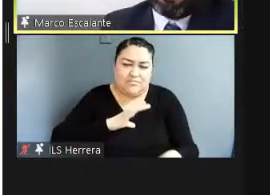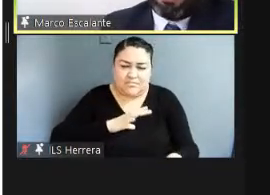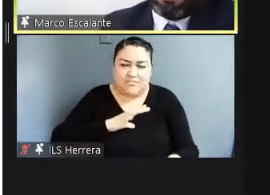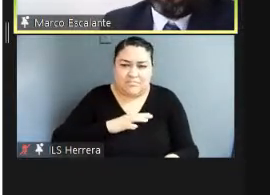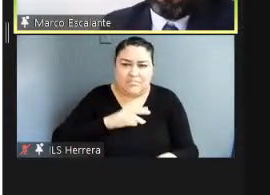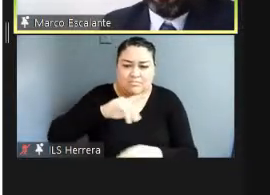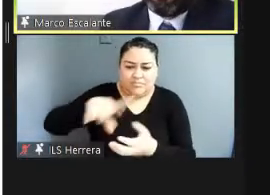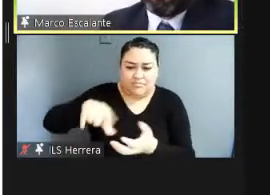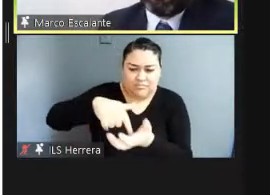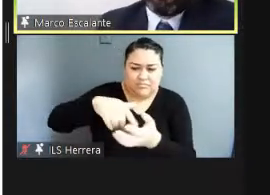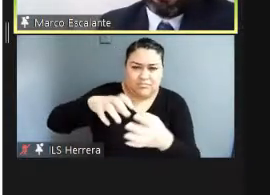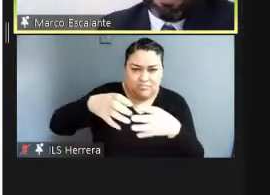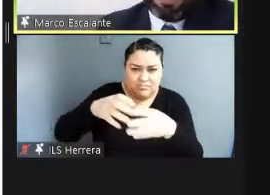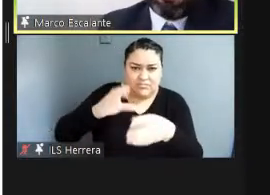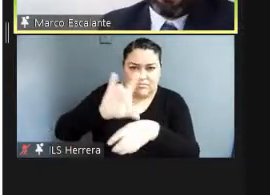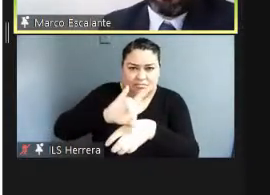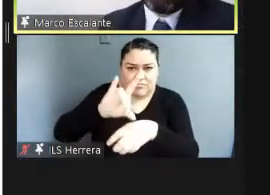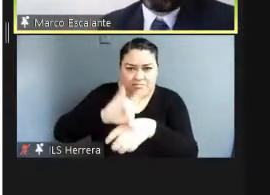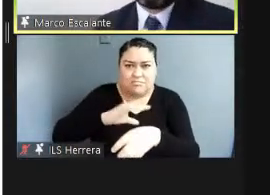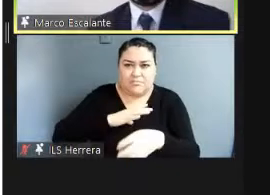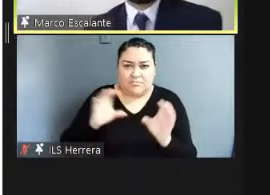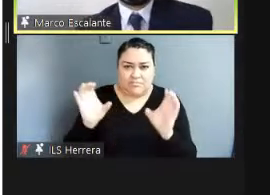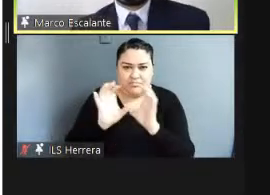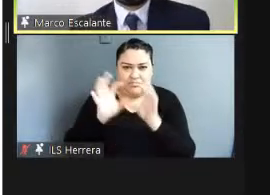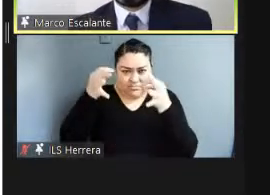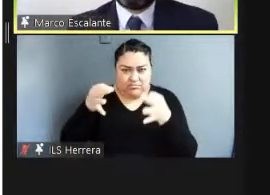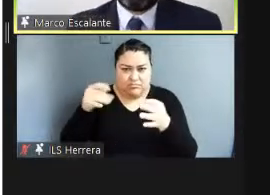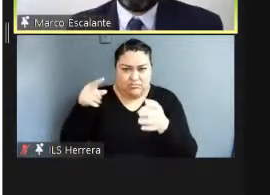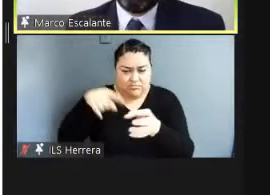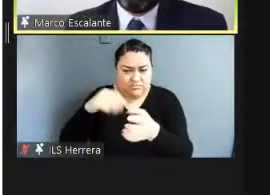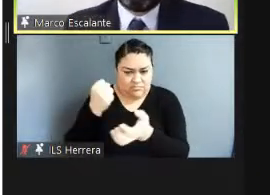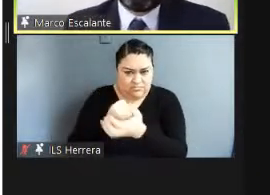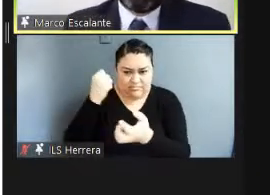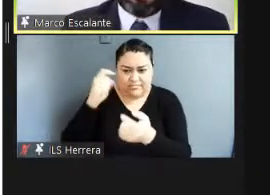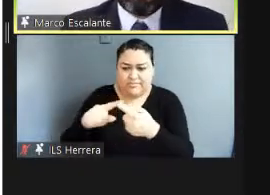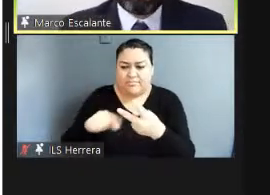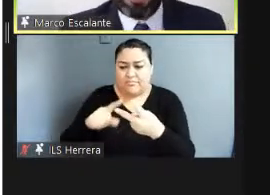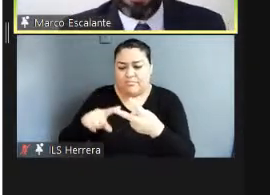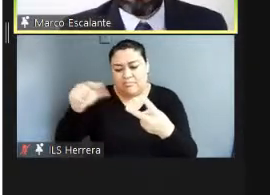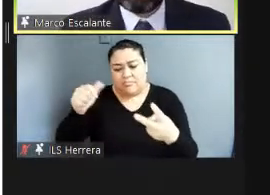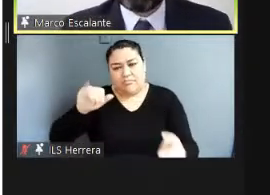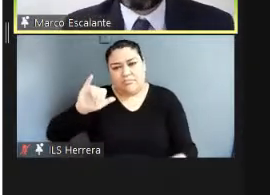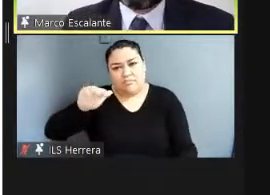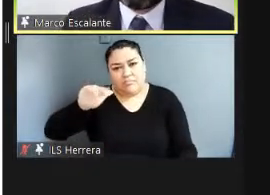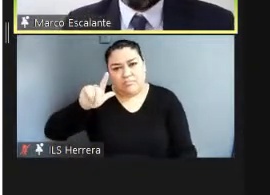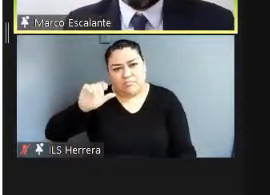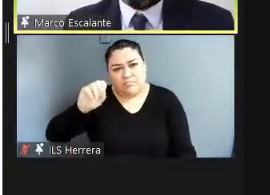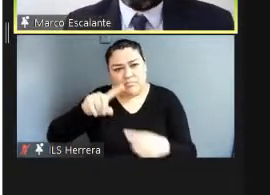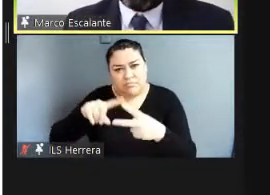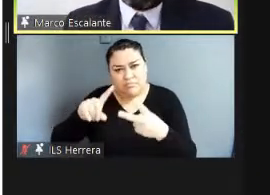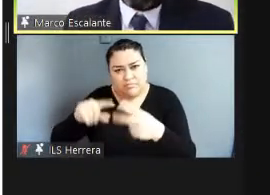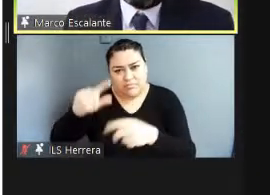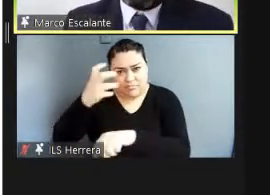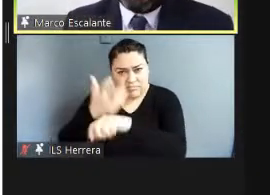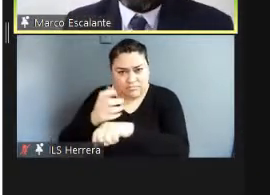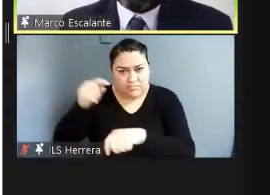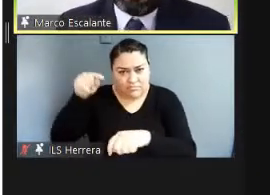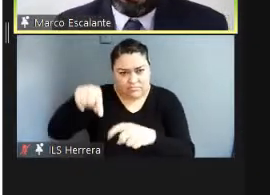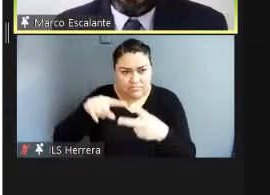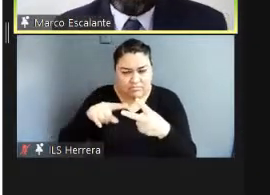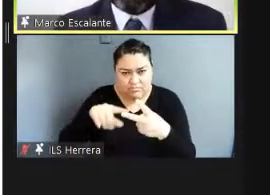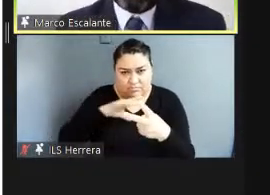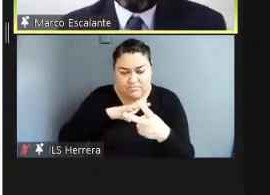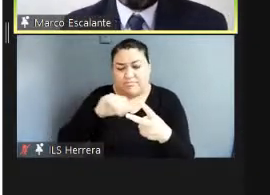center. We have a simulation center which is quite sponsored by the American Heart Association and the United